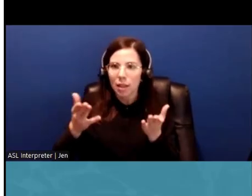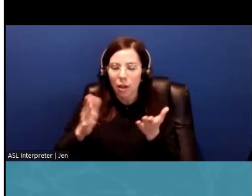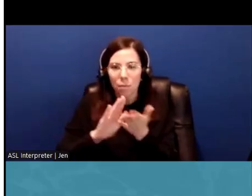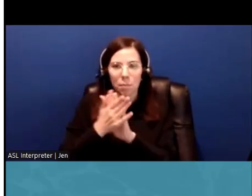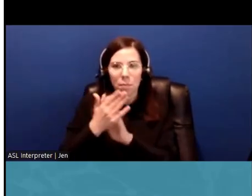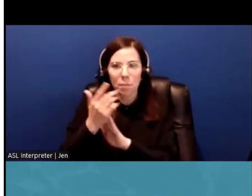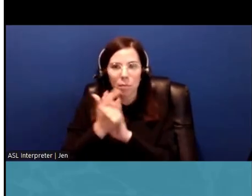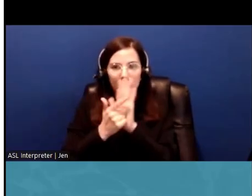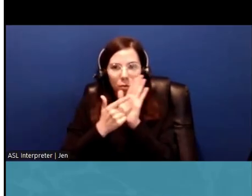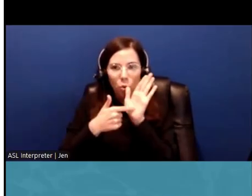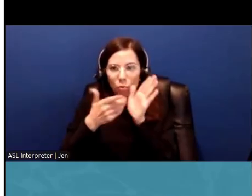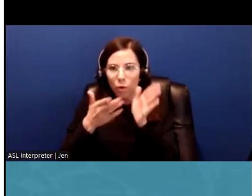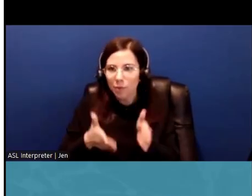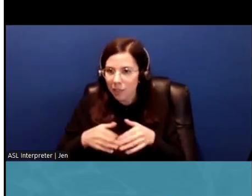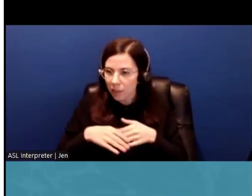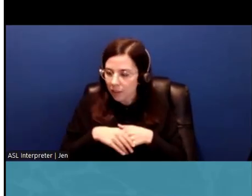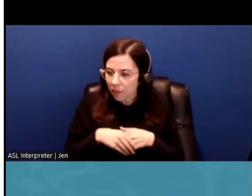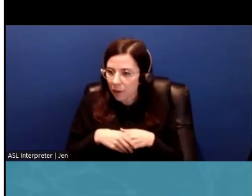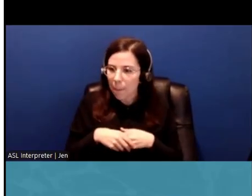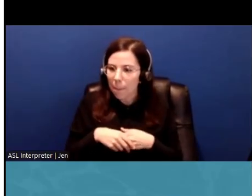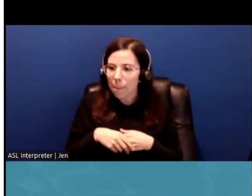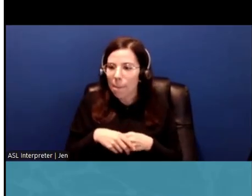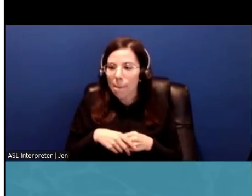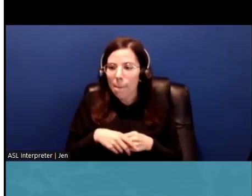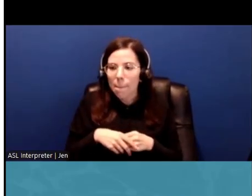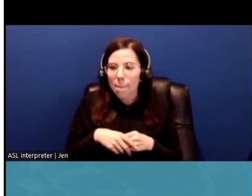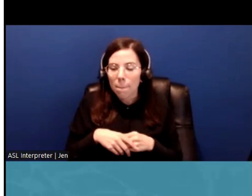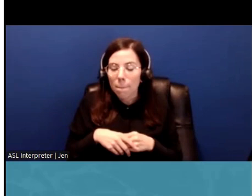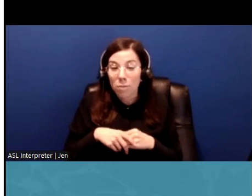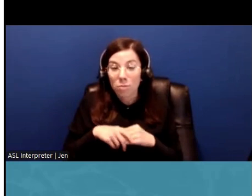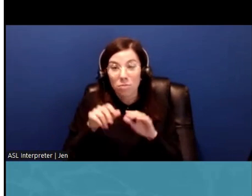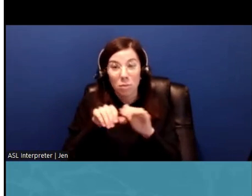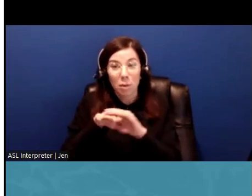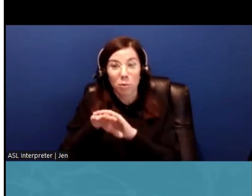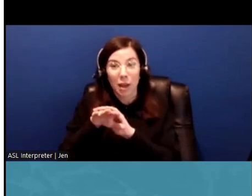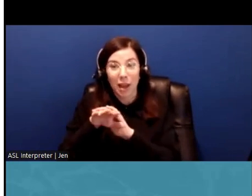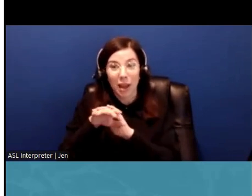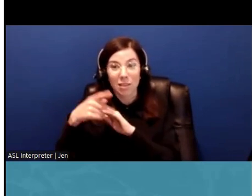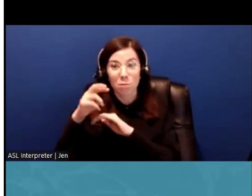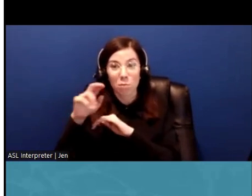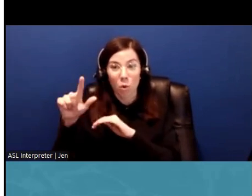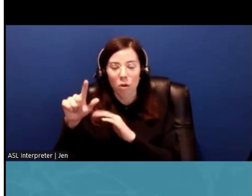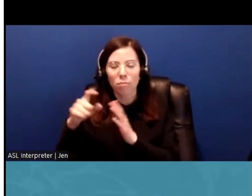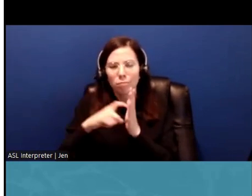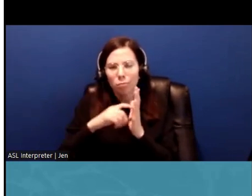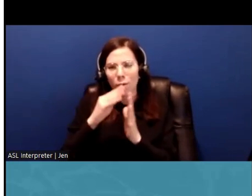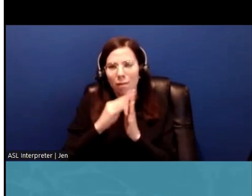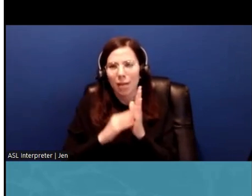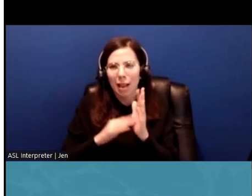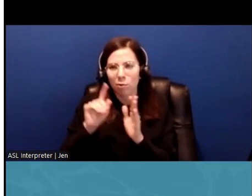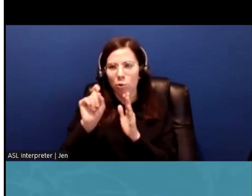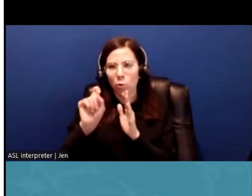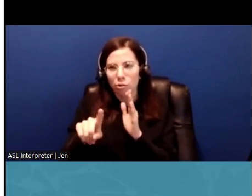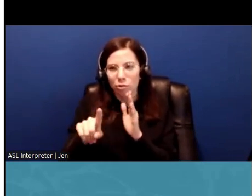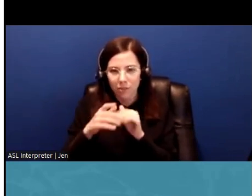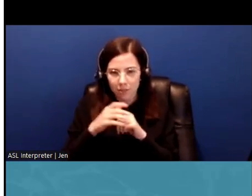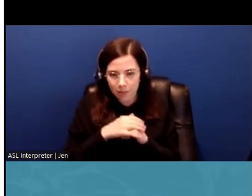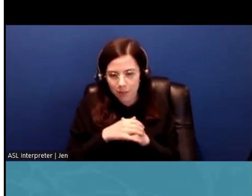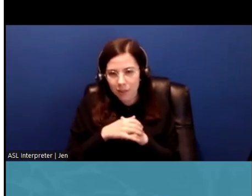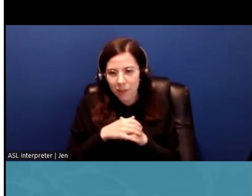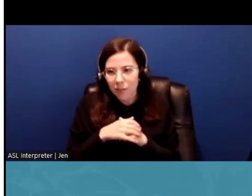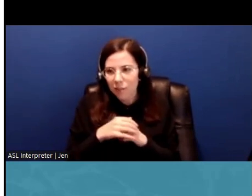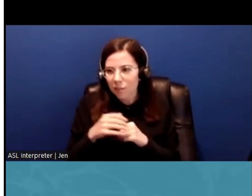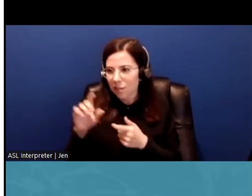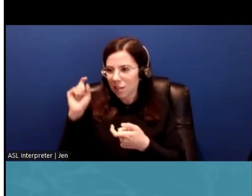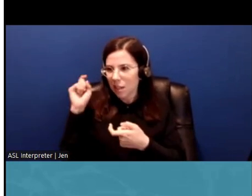representation. So in order to have access to the portal, you do need to fill out this questionnaire, the link that